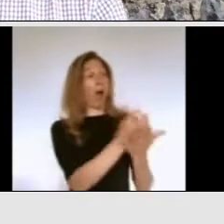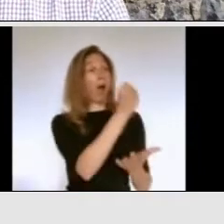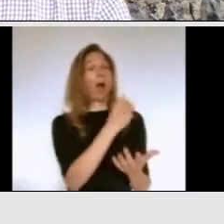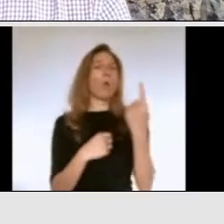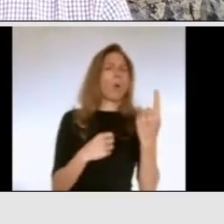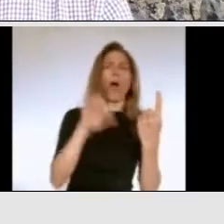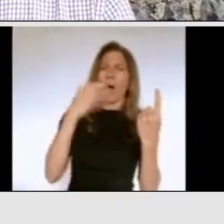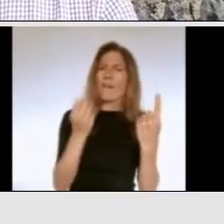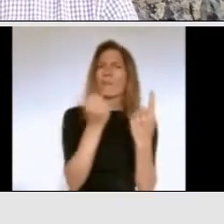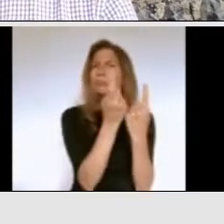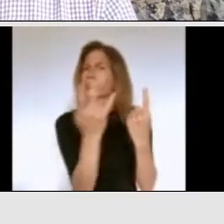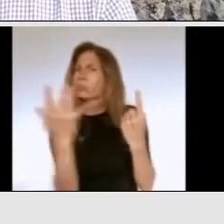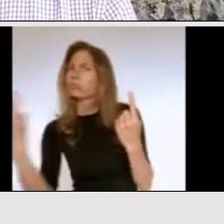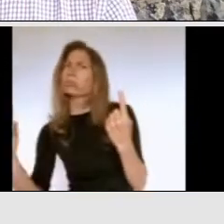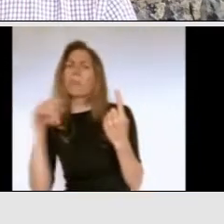achieve that.